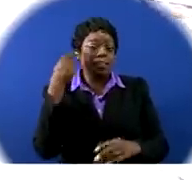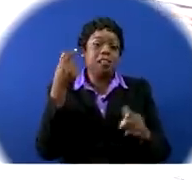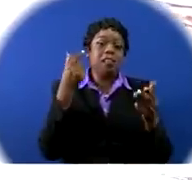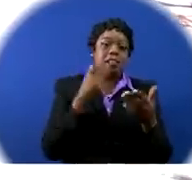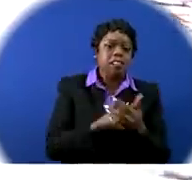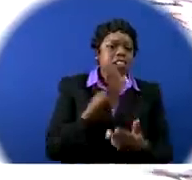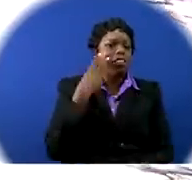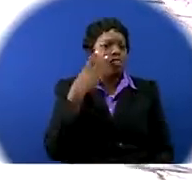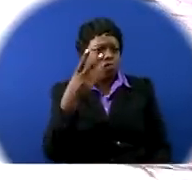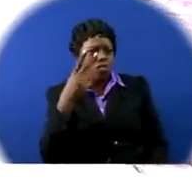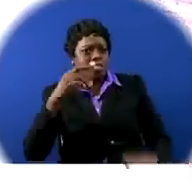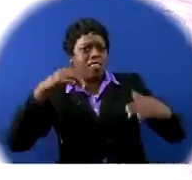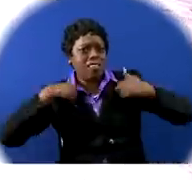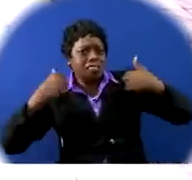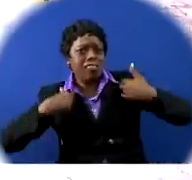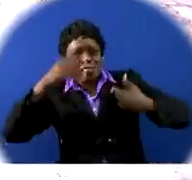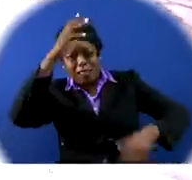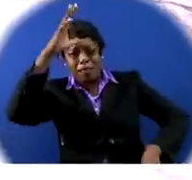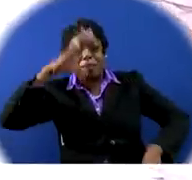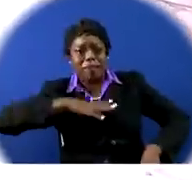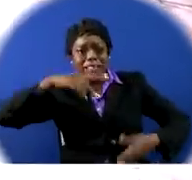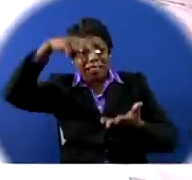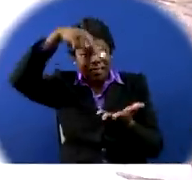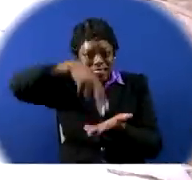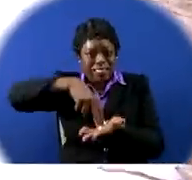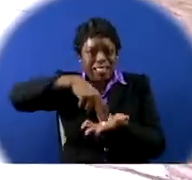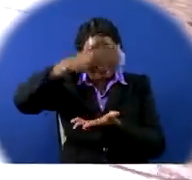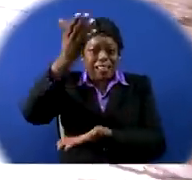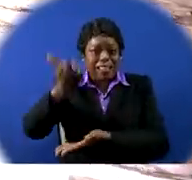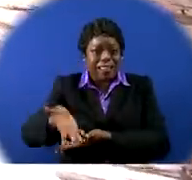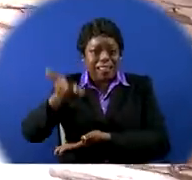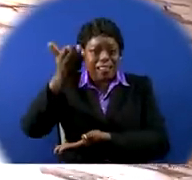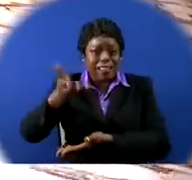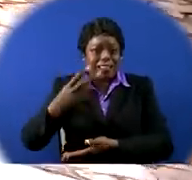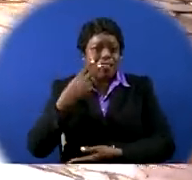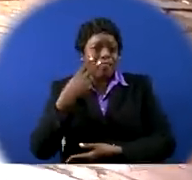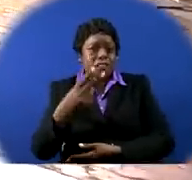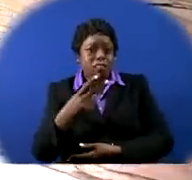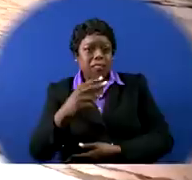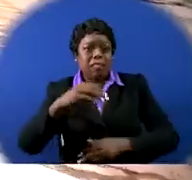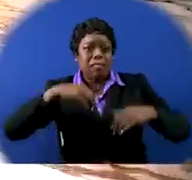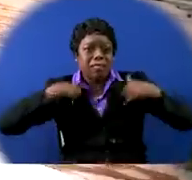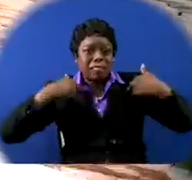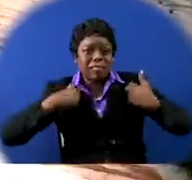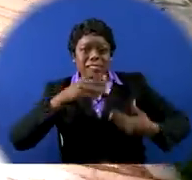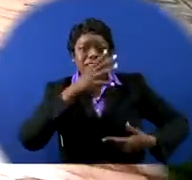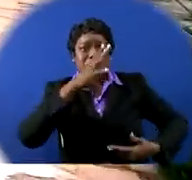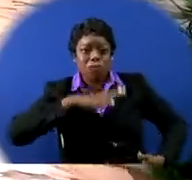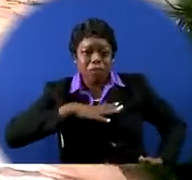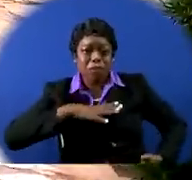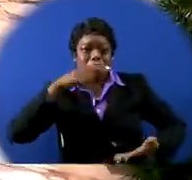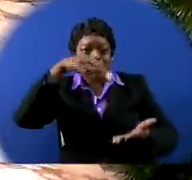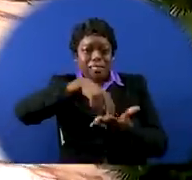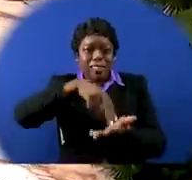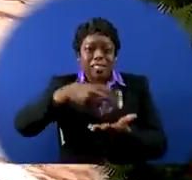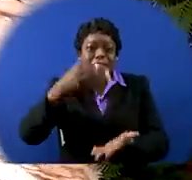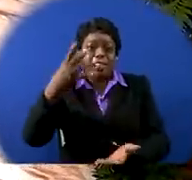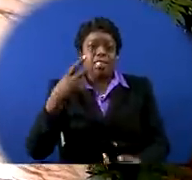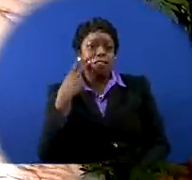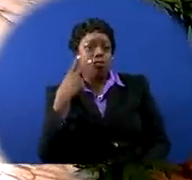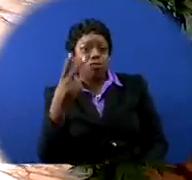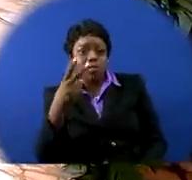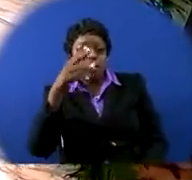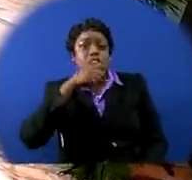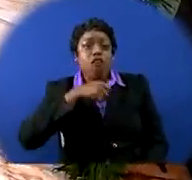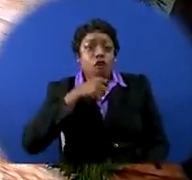Do you see these young men standing down here? You see these young women standing down here? You see these older brothers